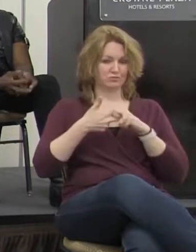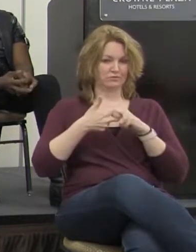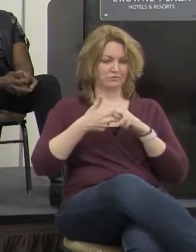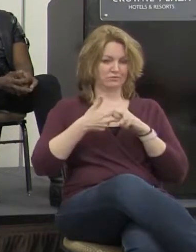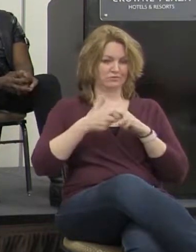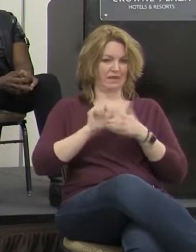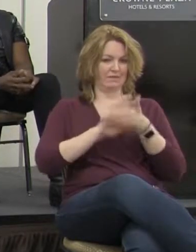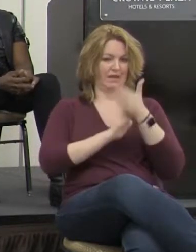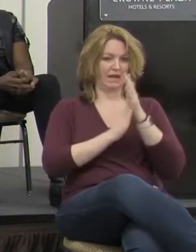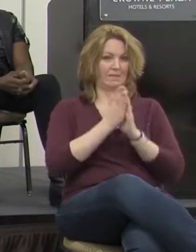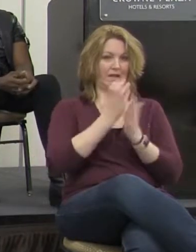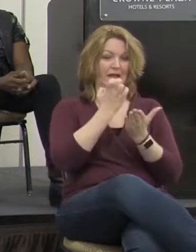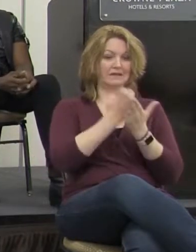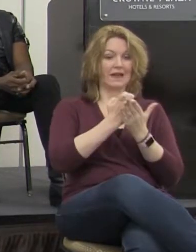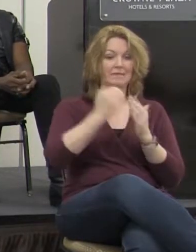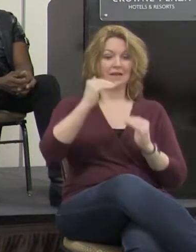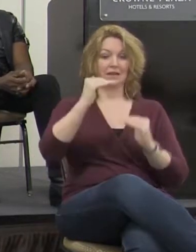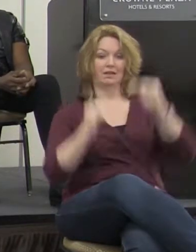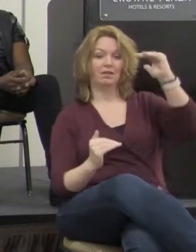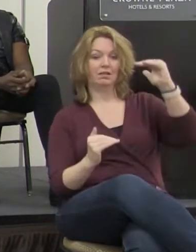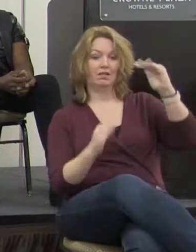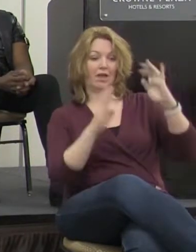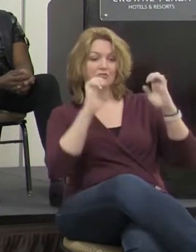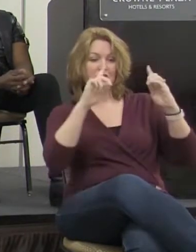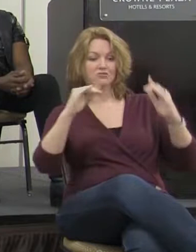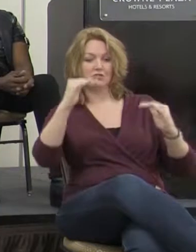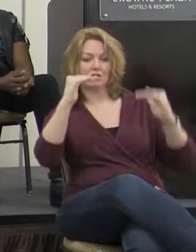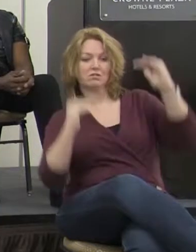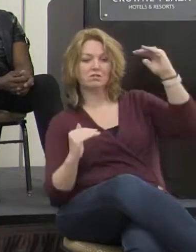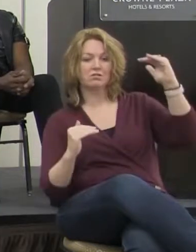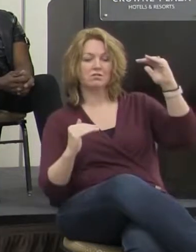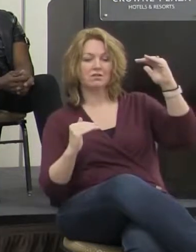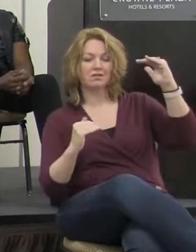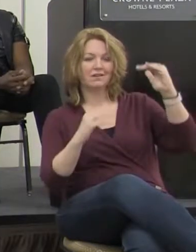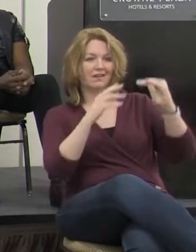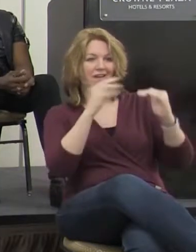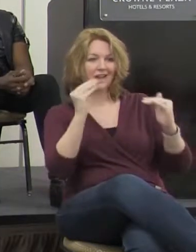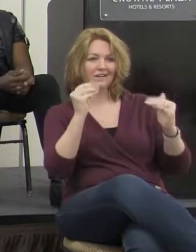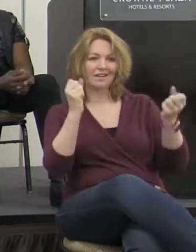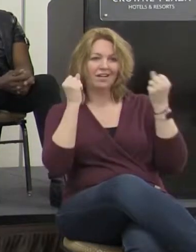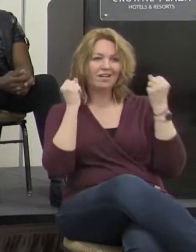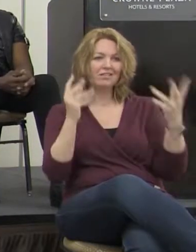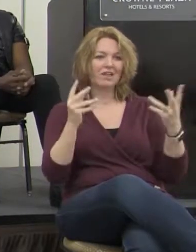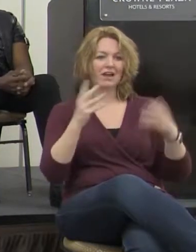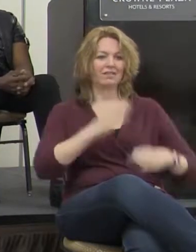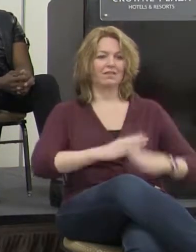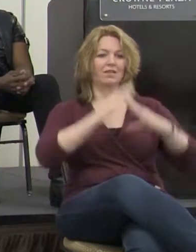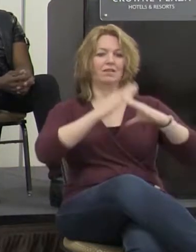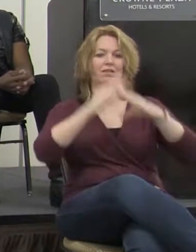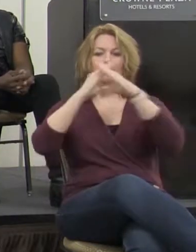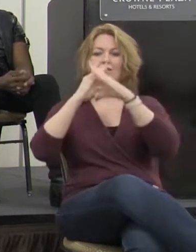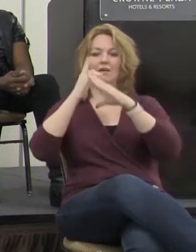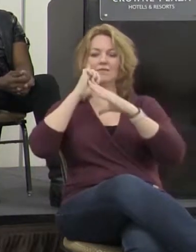created economic disparity, education disparity, and a lot of the barriers to entry that